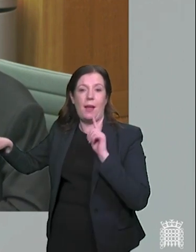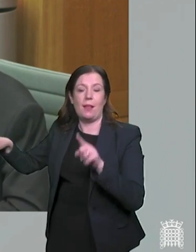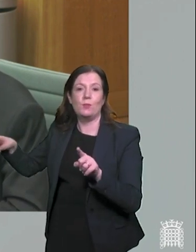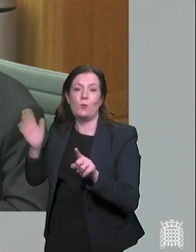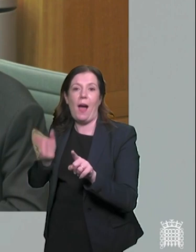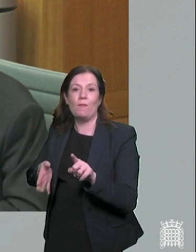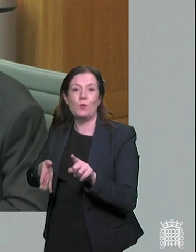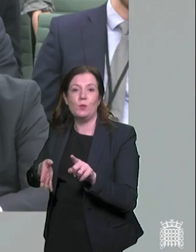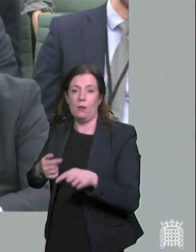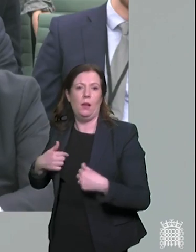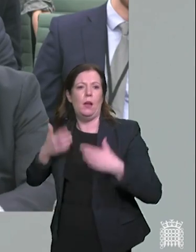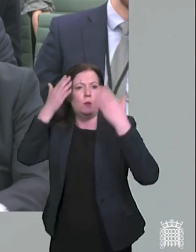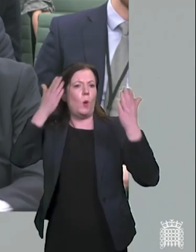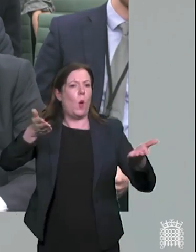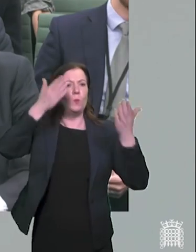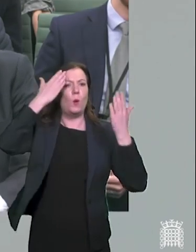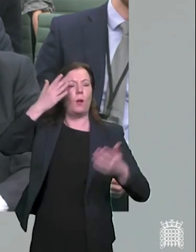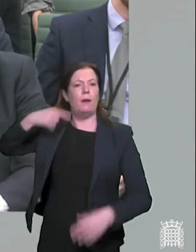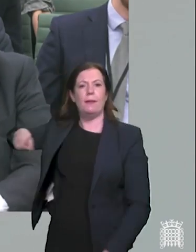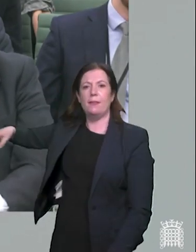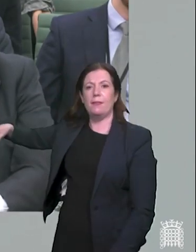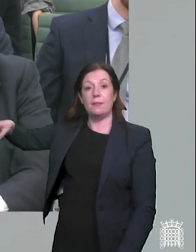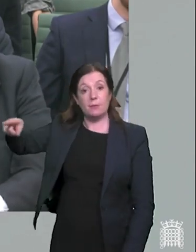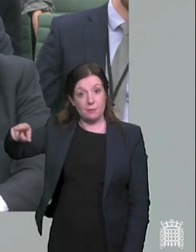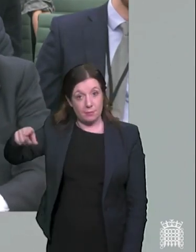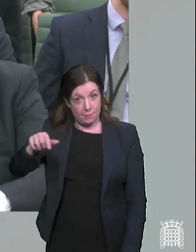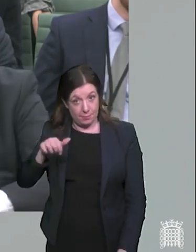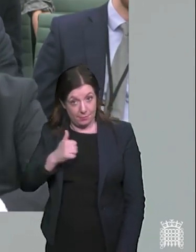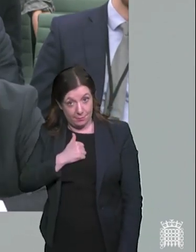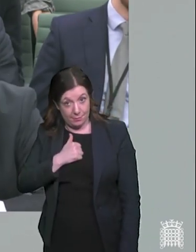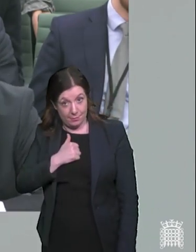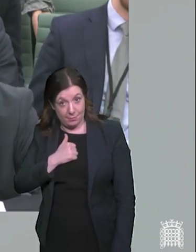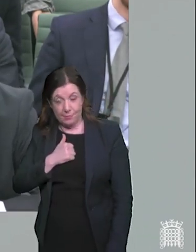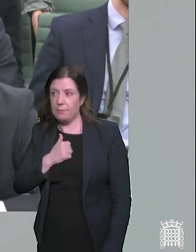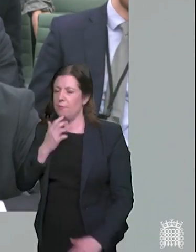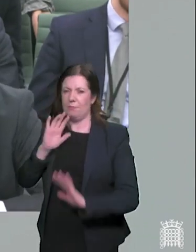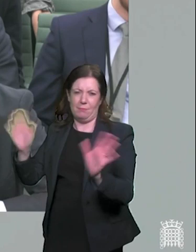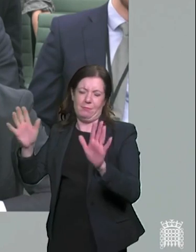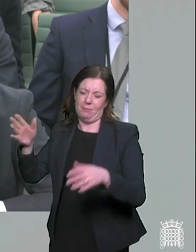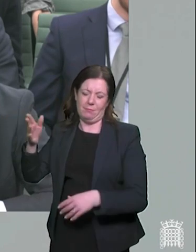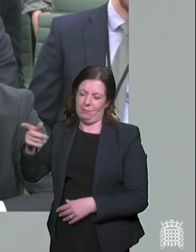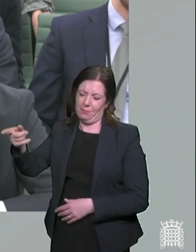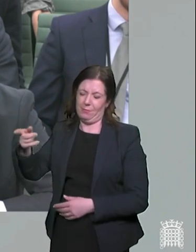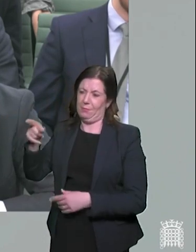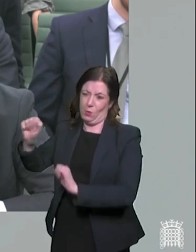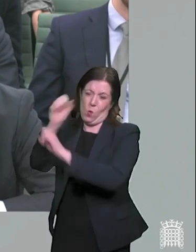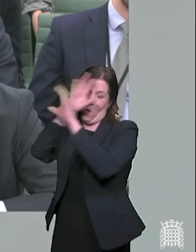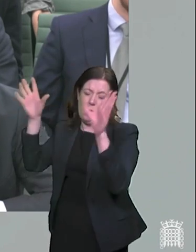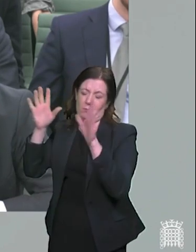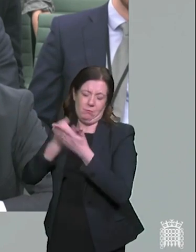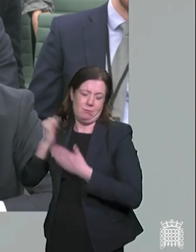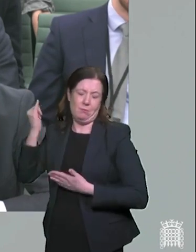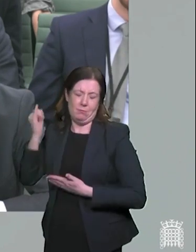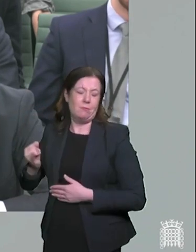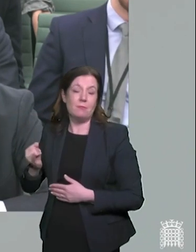about your knowledge of these gatherings. Would that not be a fair assessment? No, it would be a completely ridiculous assessment. I said